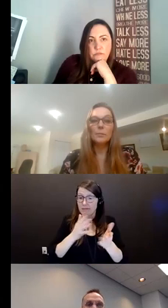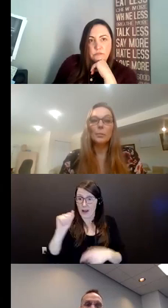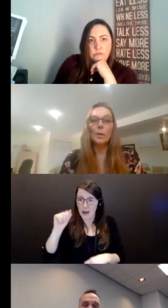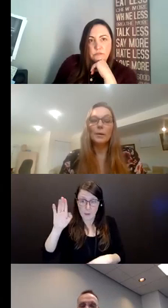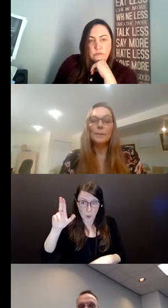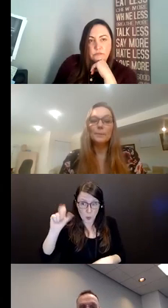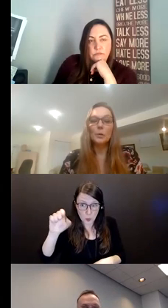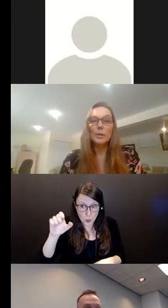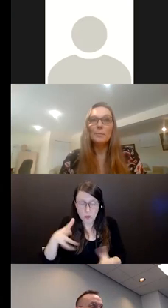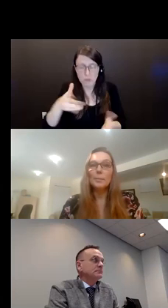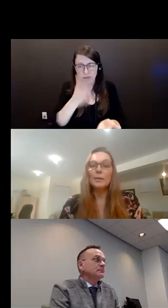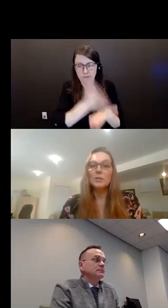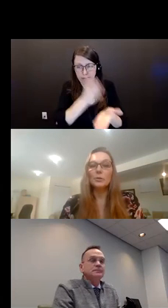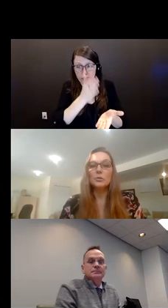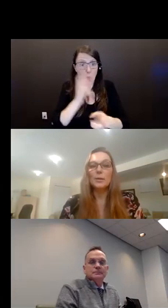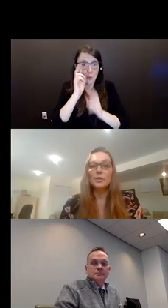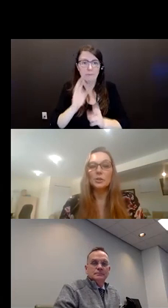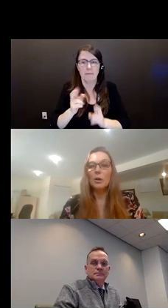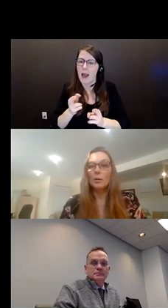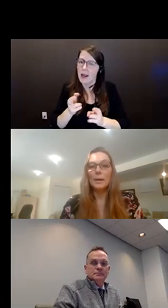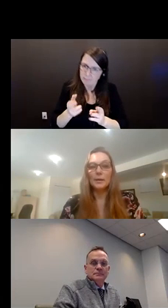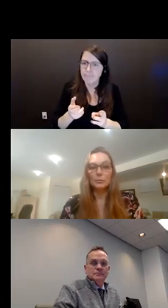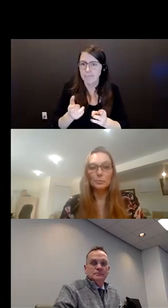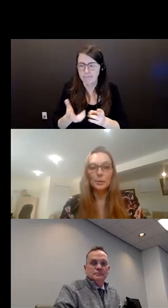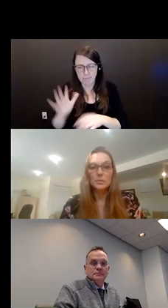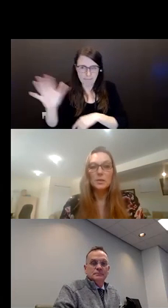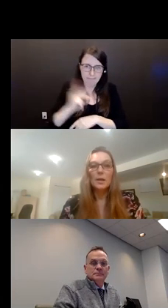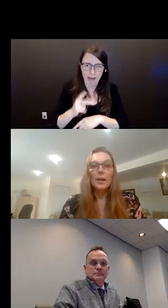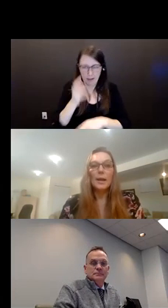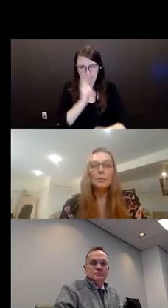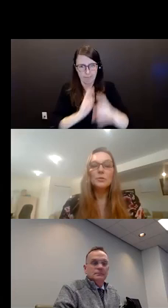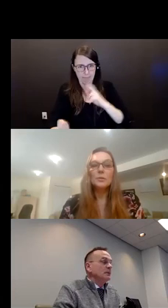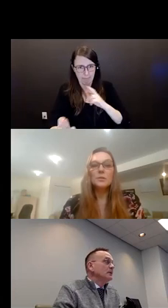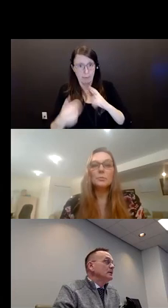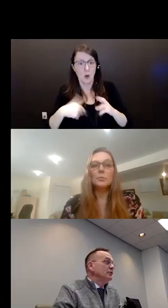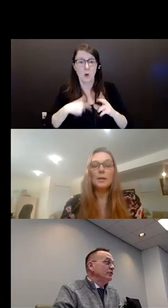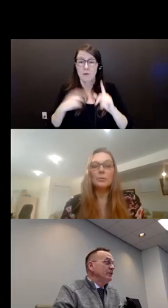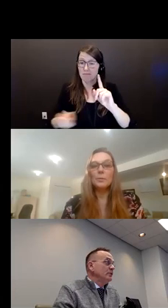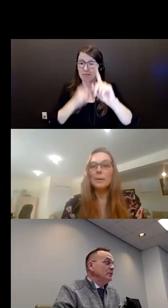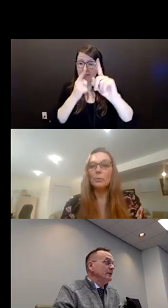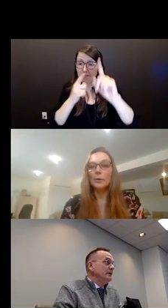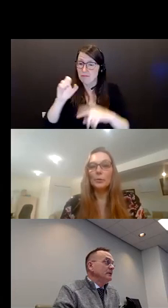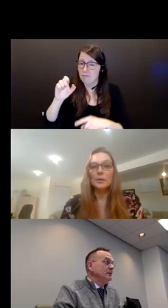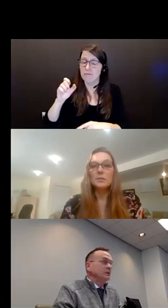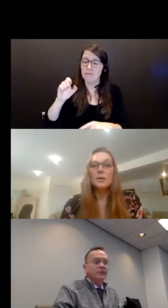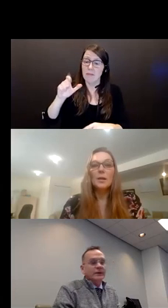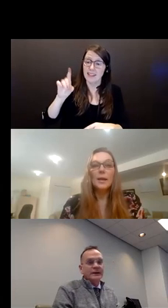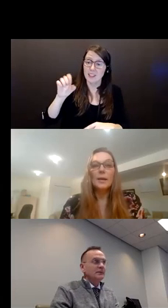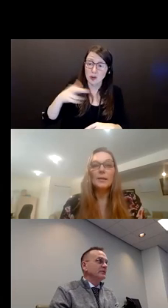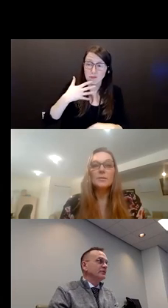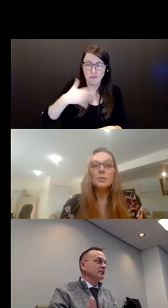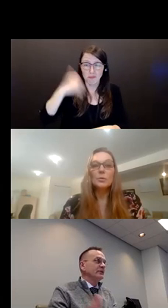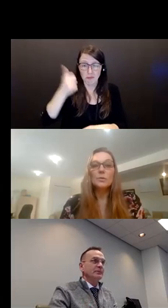we implement Ontario's strategy to combat elder abuse. And we do this through three main priorities.